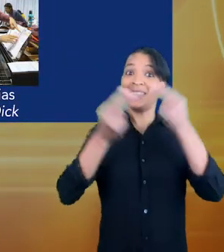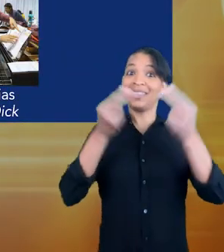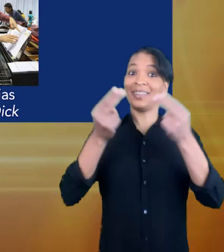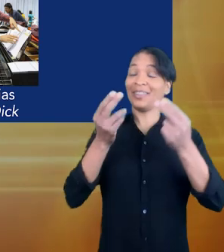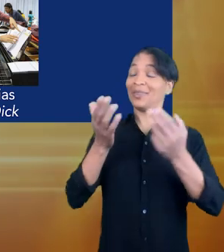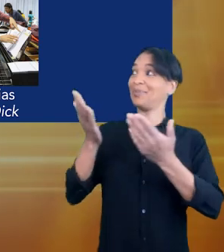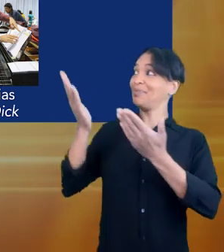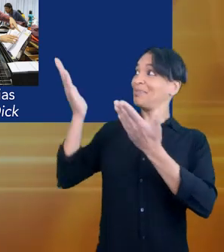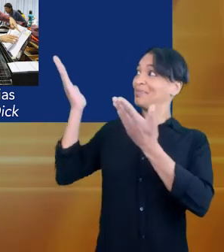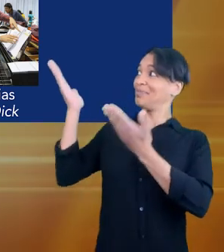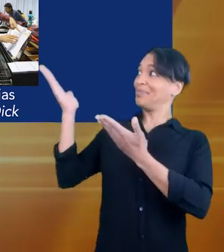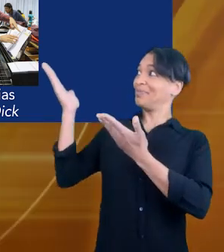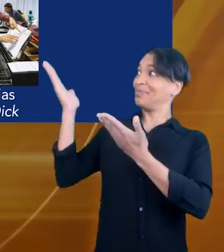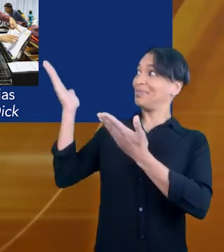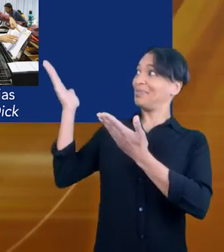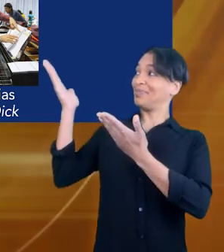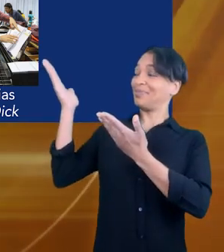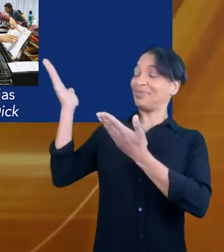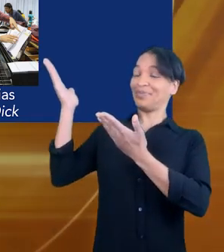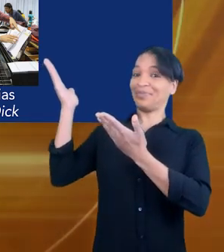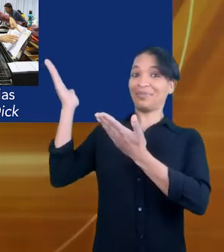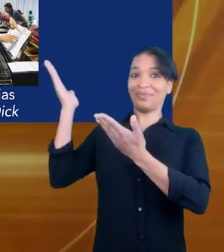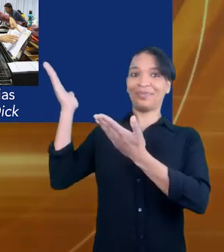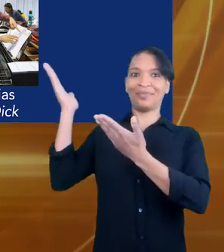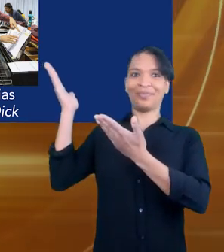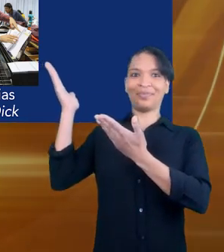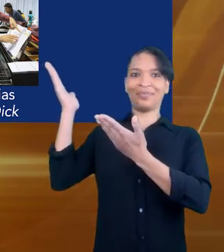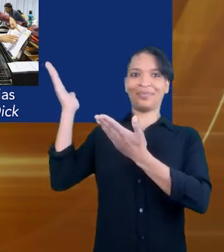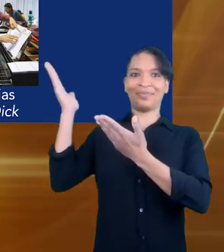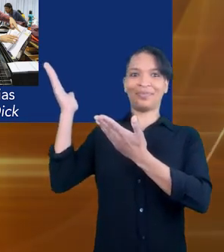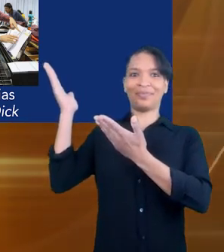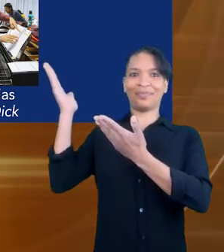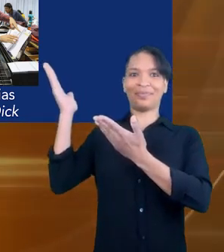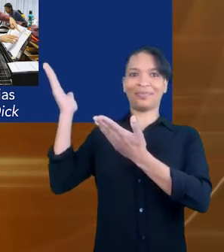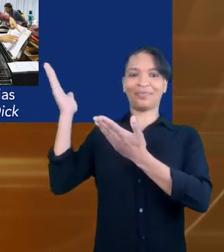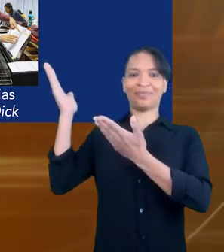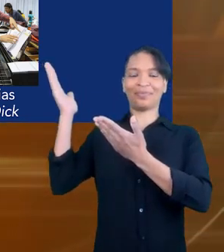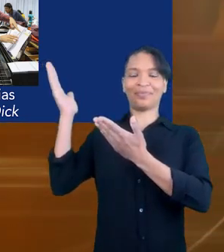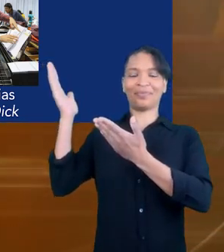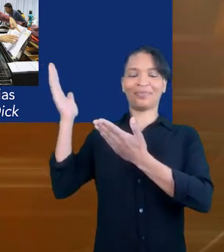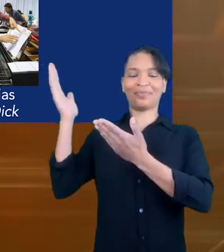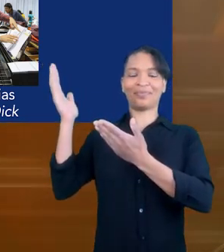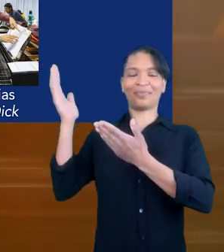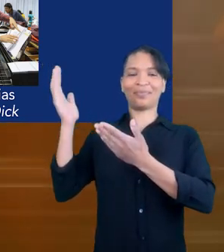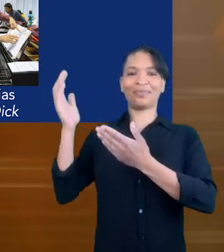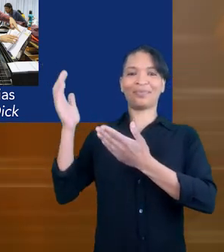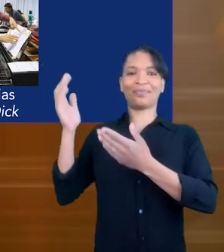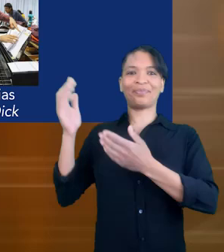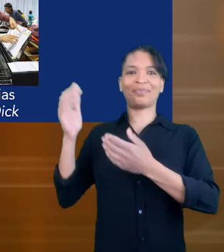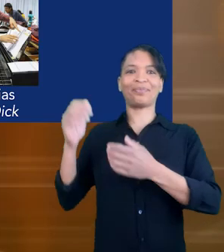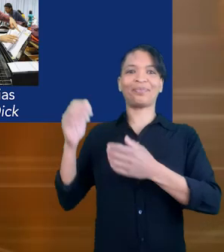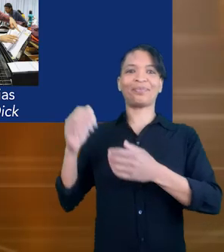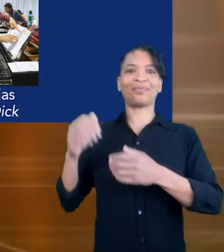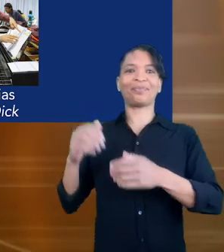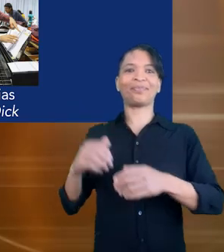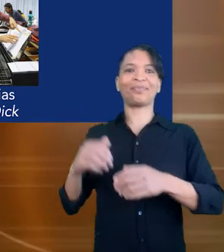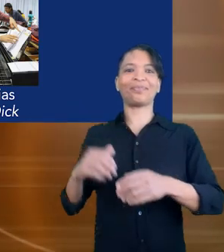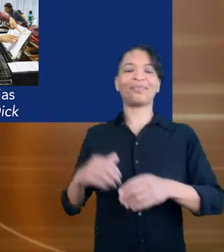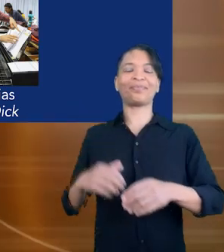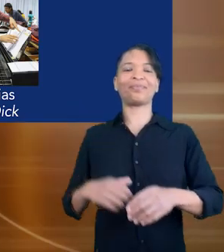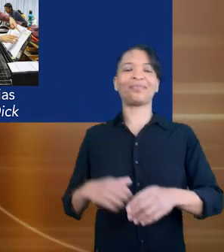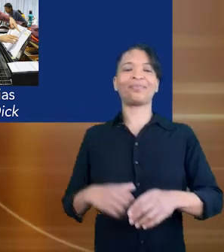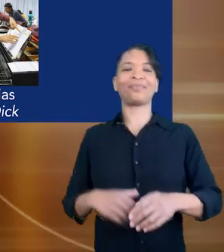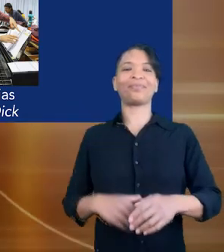Coleman, Choir Boy, Speakeasy Stage Company; Dan Rodriguez, Caroline or Change,